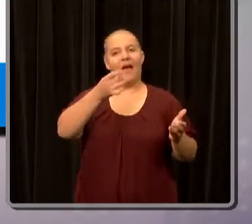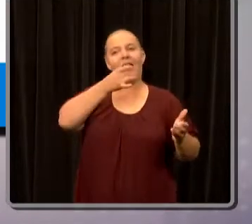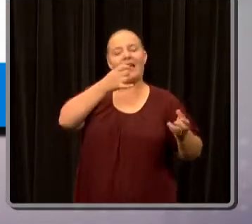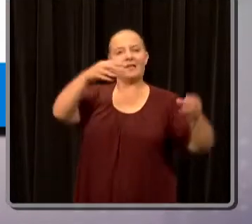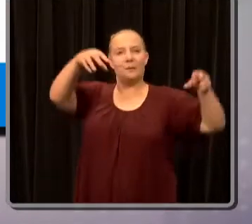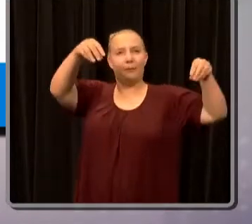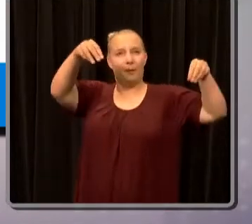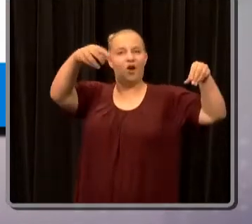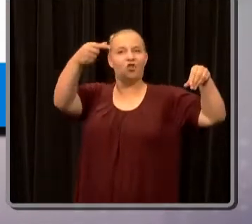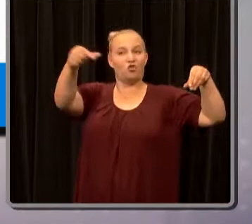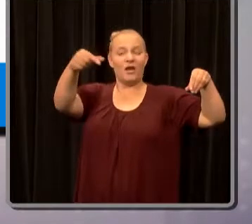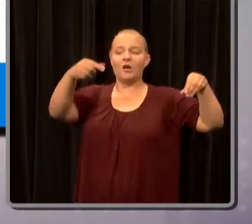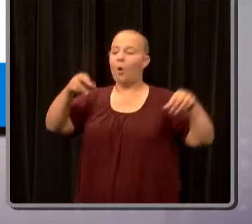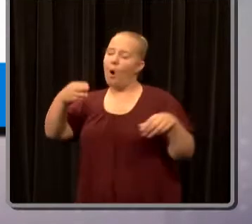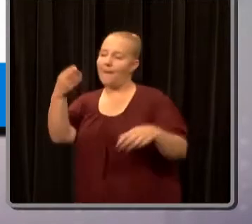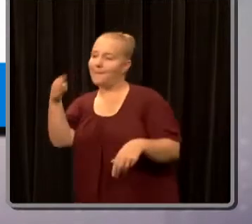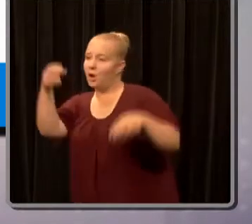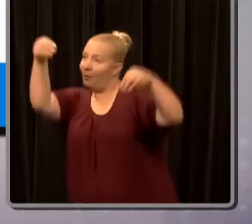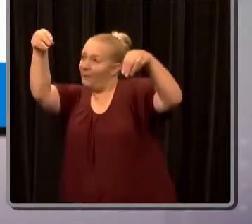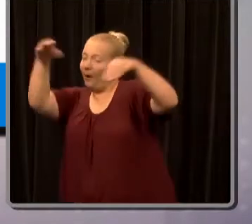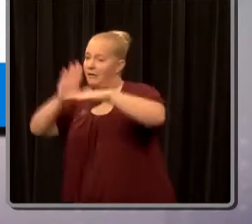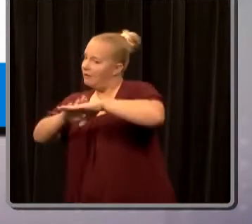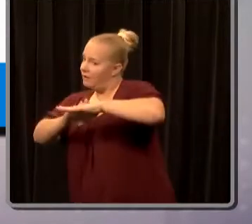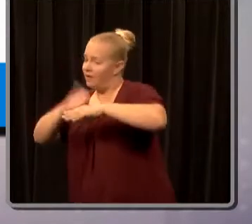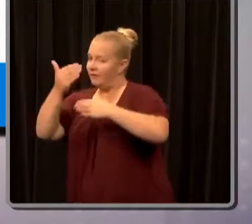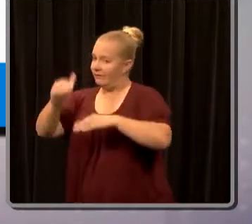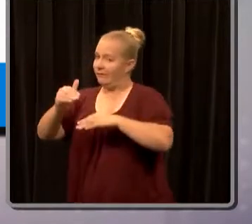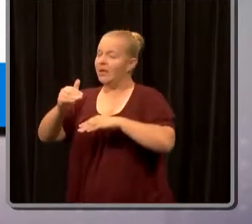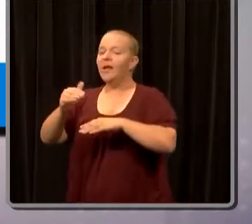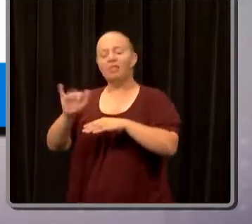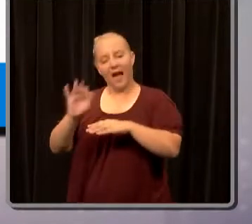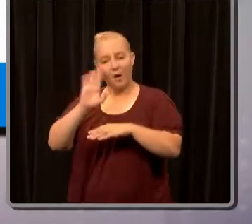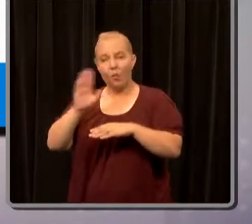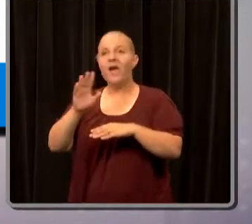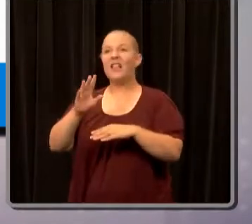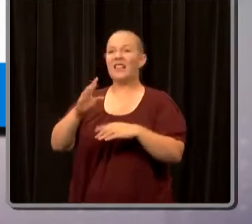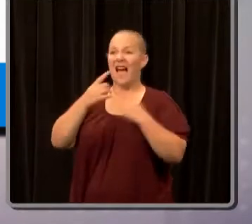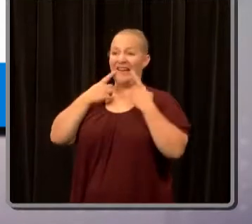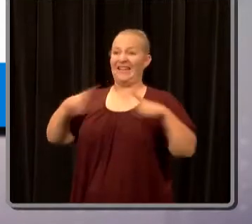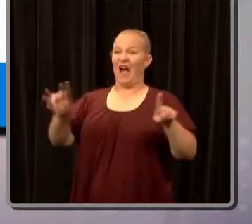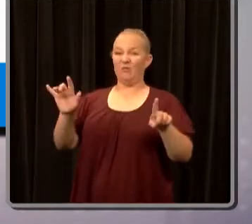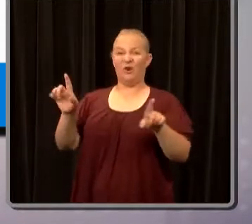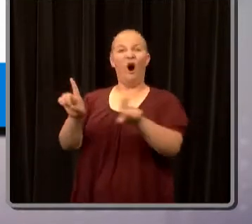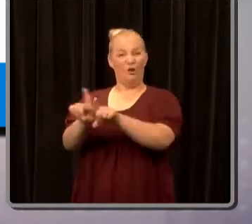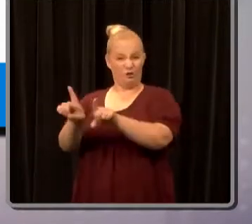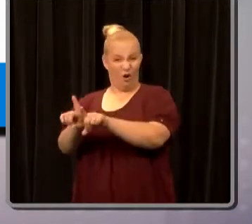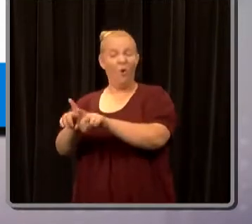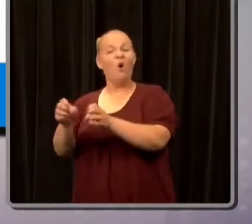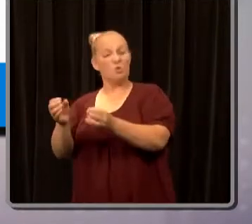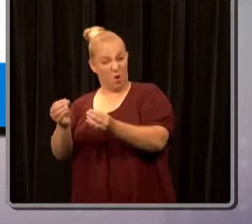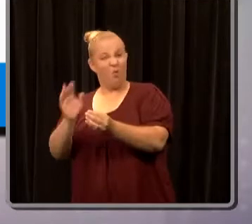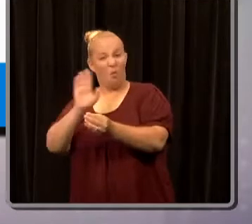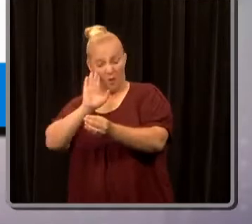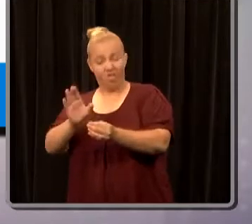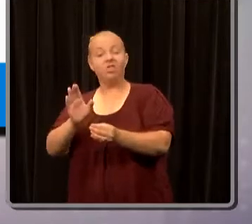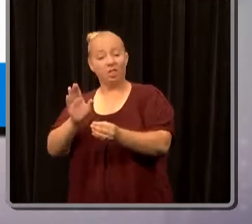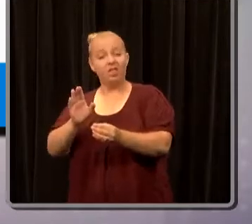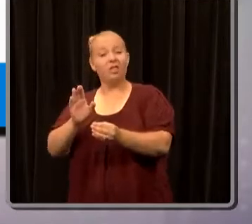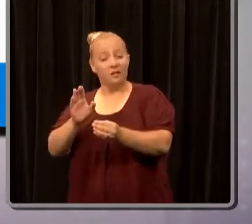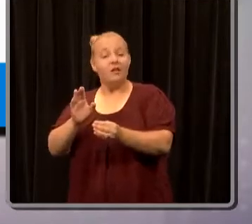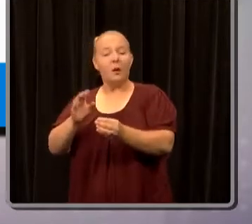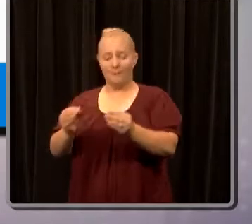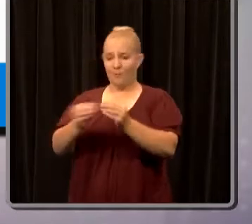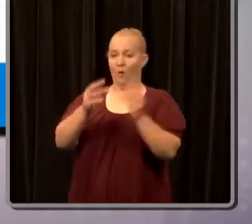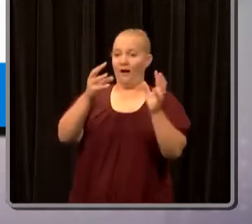and let the building know, or blue, that, hey, we're in restricted right now, and that will also come over the intercom as well. So it's just a way to